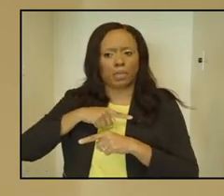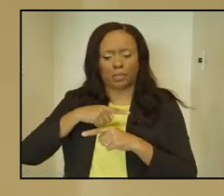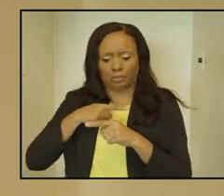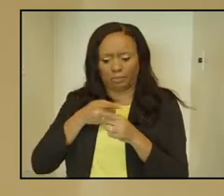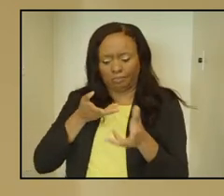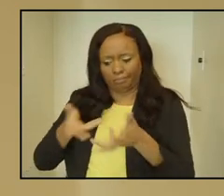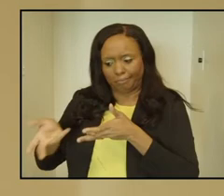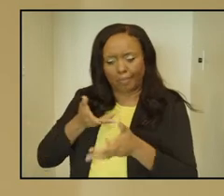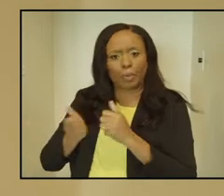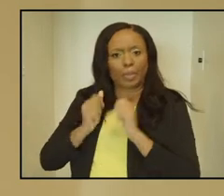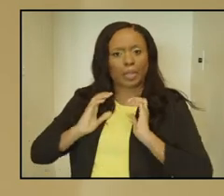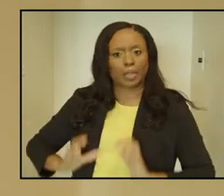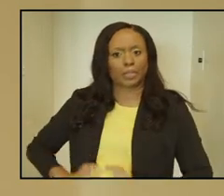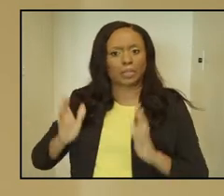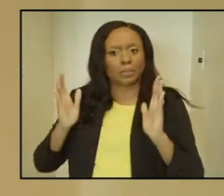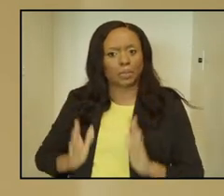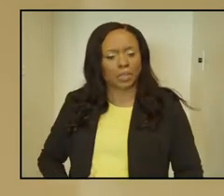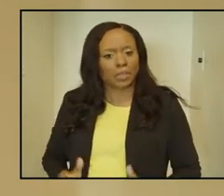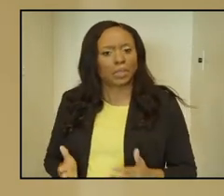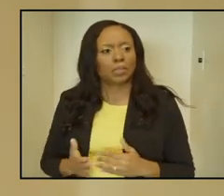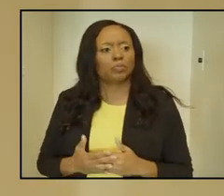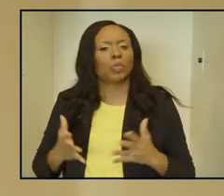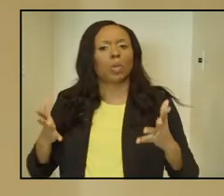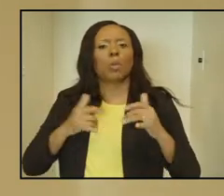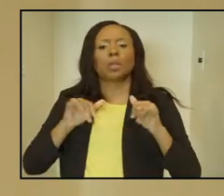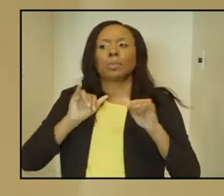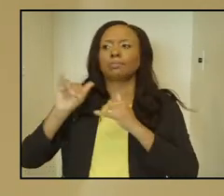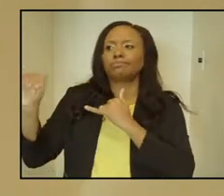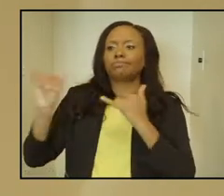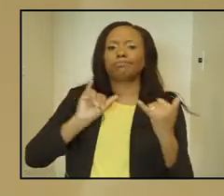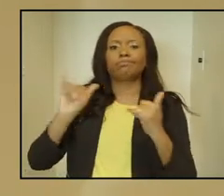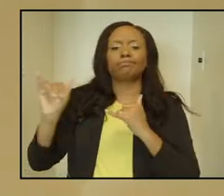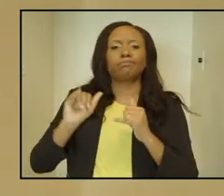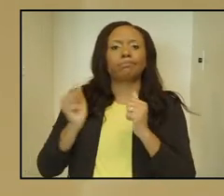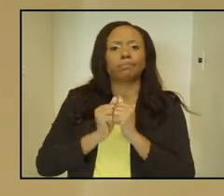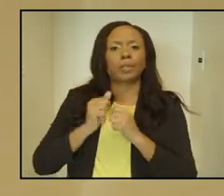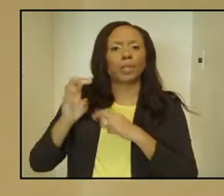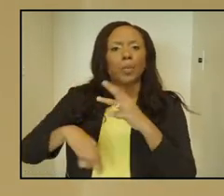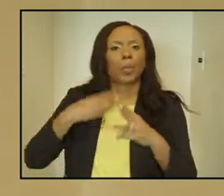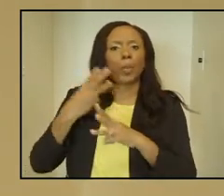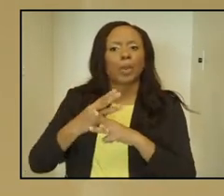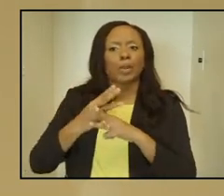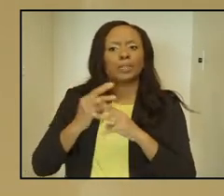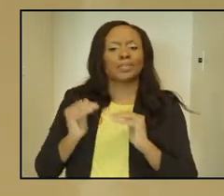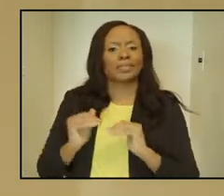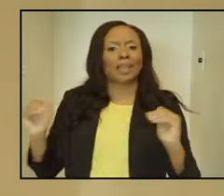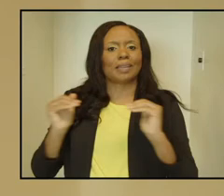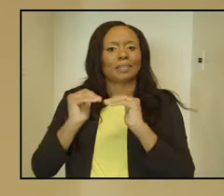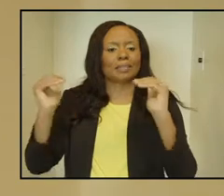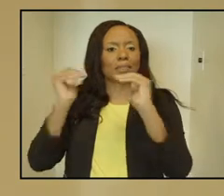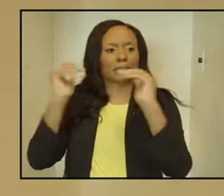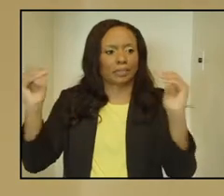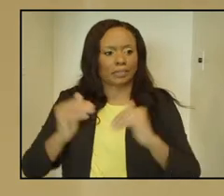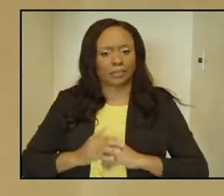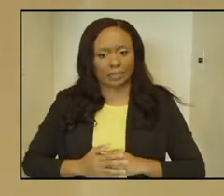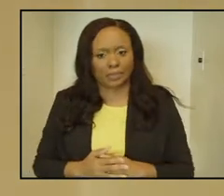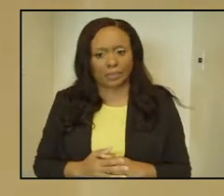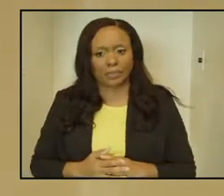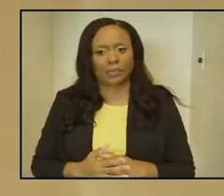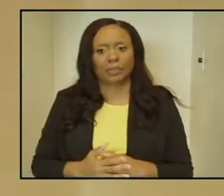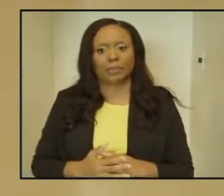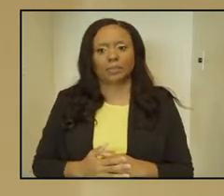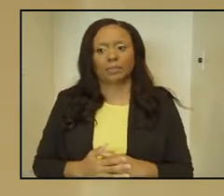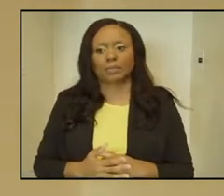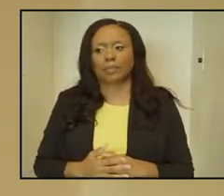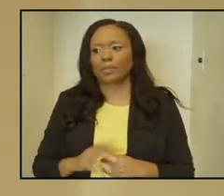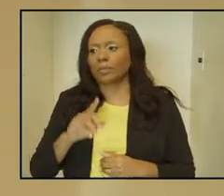is at a minimum on par with global standards. Again, I wish to express my deep pleasure that we have made it to